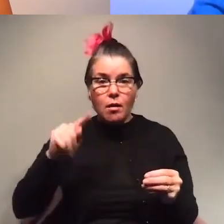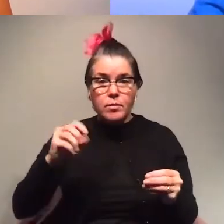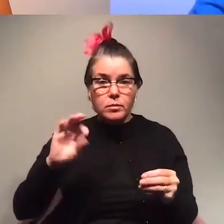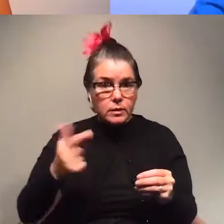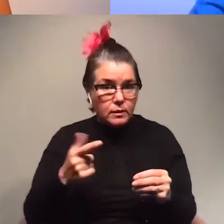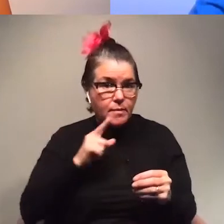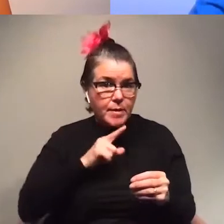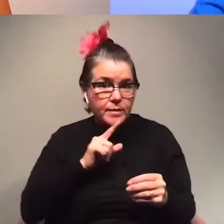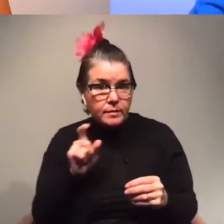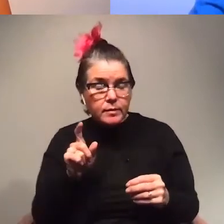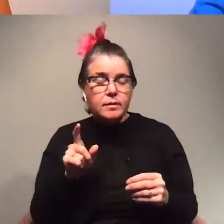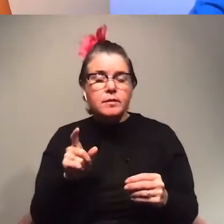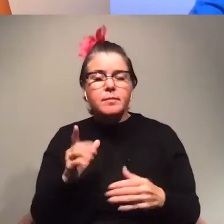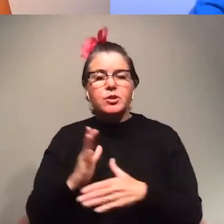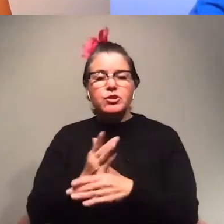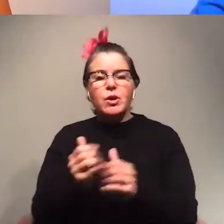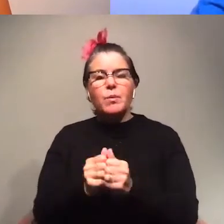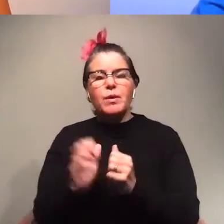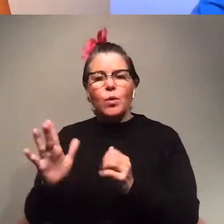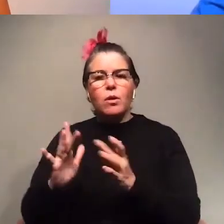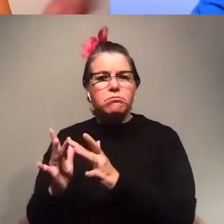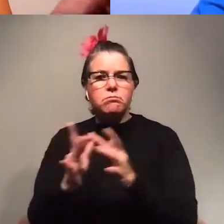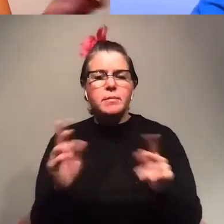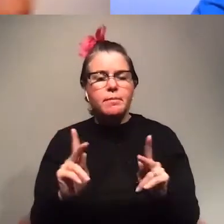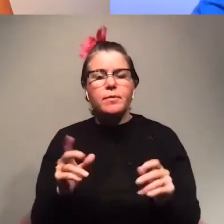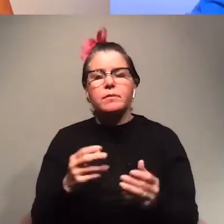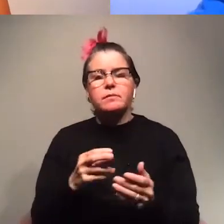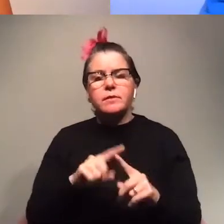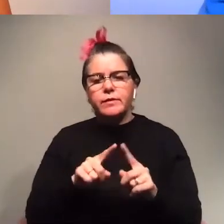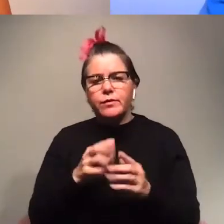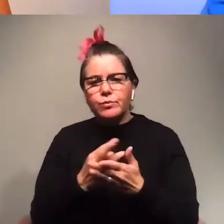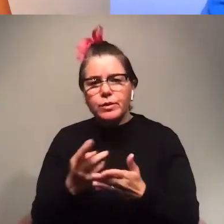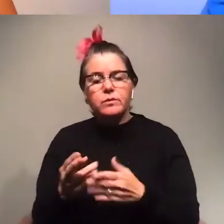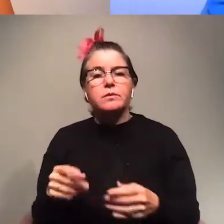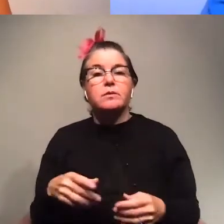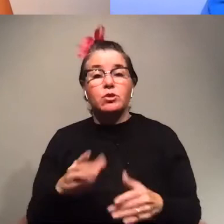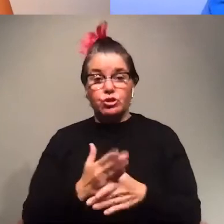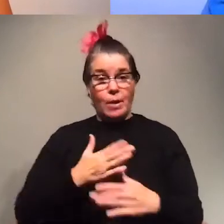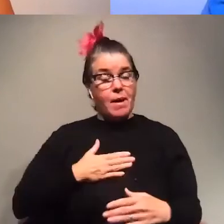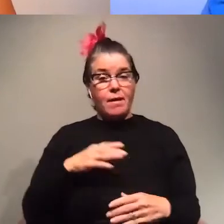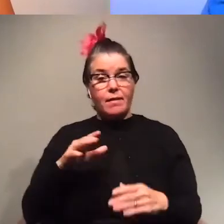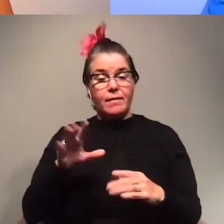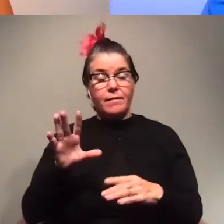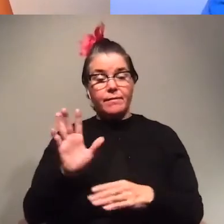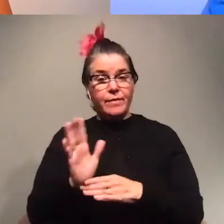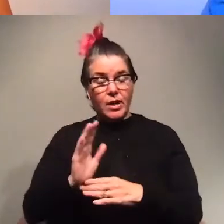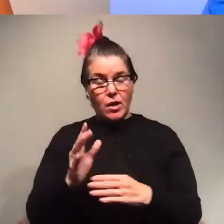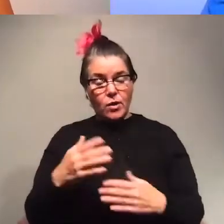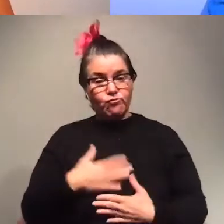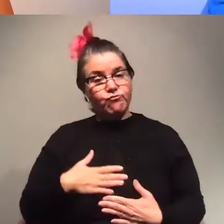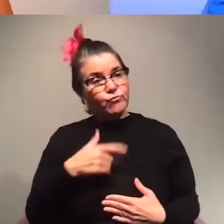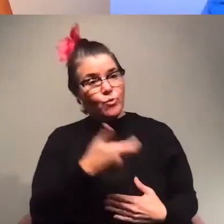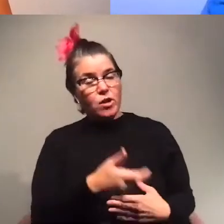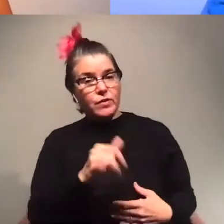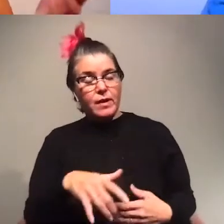think sharing with your circle resources, and then even you can share them my microplastics video. It's entertaining, and they have a lot